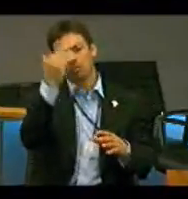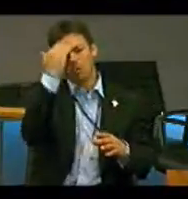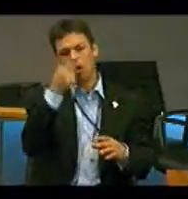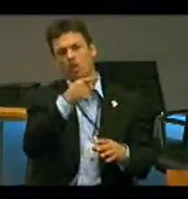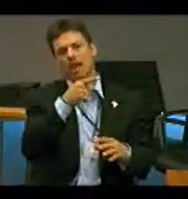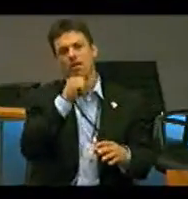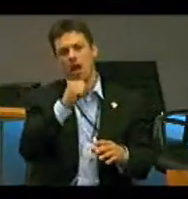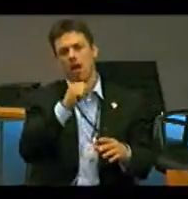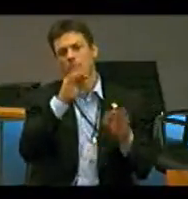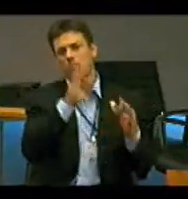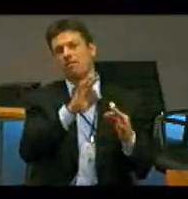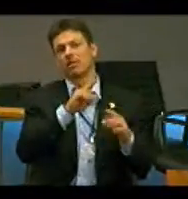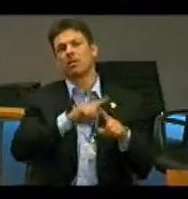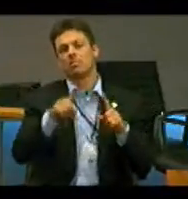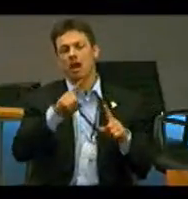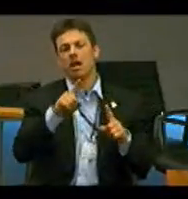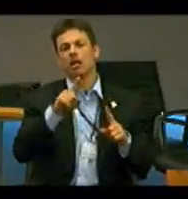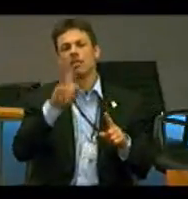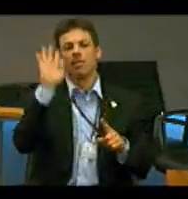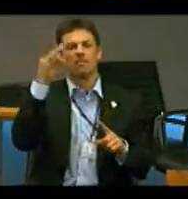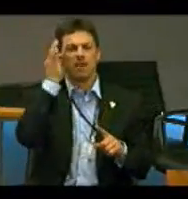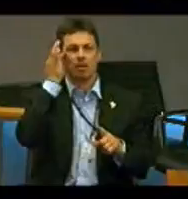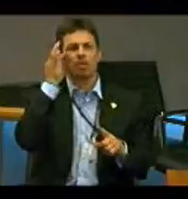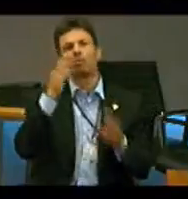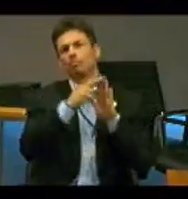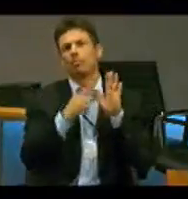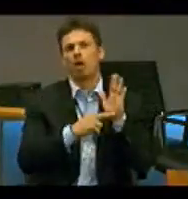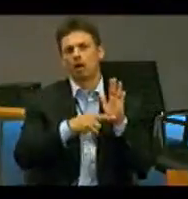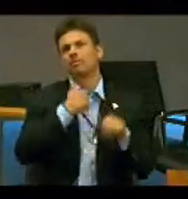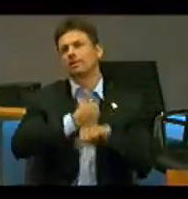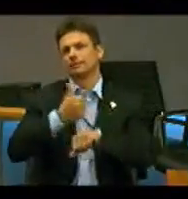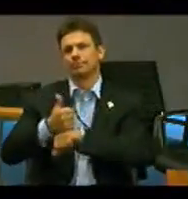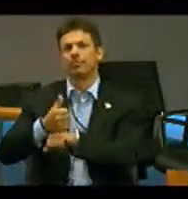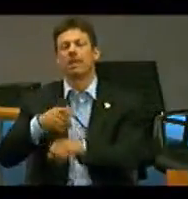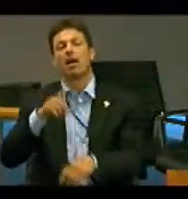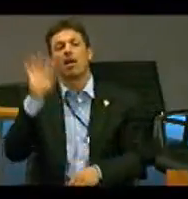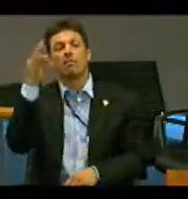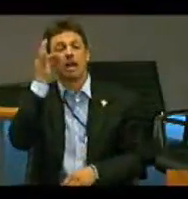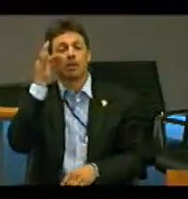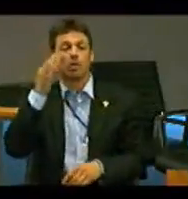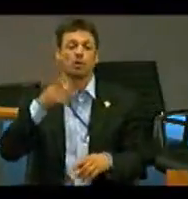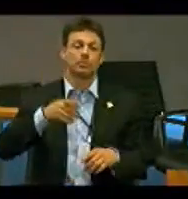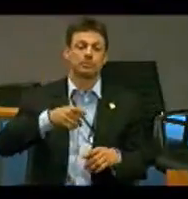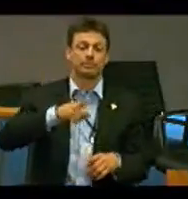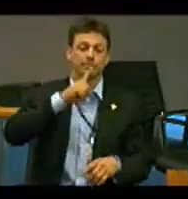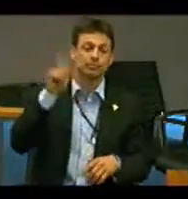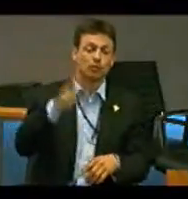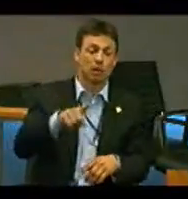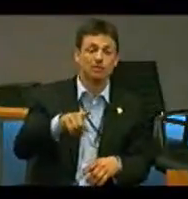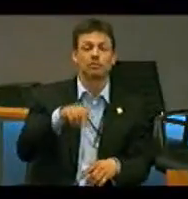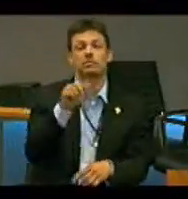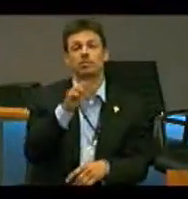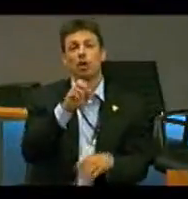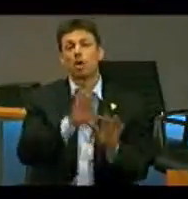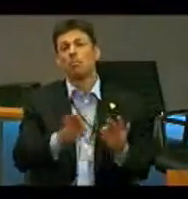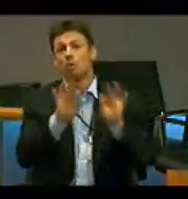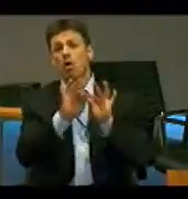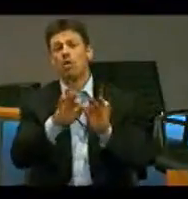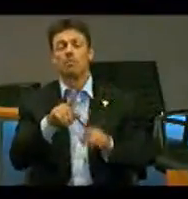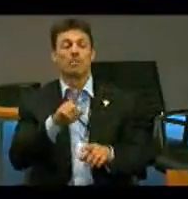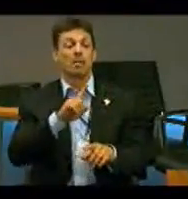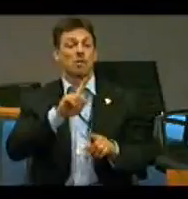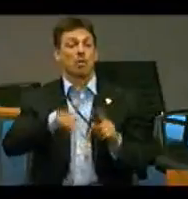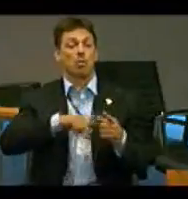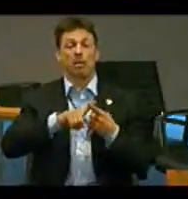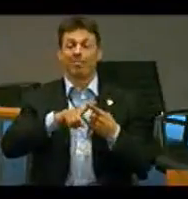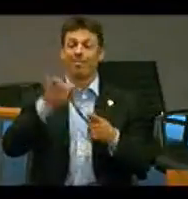sure beat the federal bureaucracy. Even when federal directives are well-meaning and reasonably nuanced, by the time they reach the foot soldiers